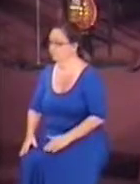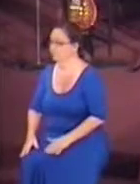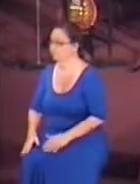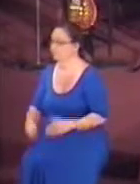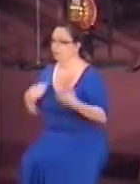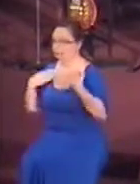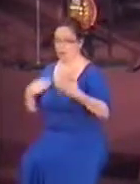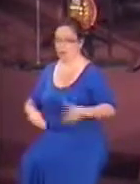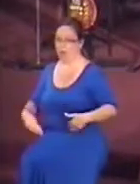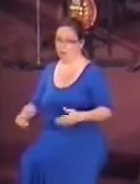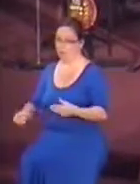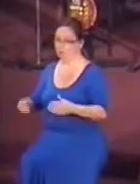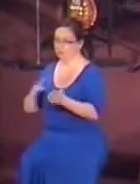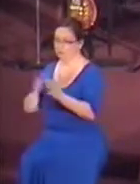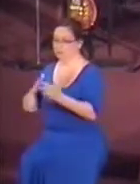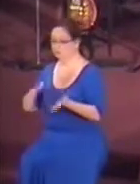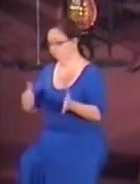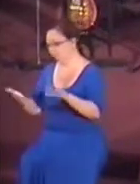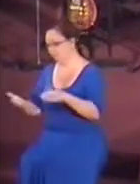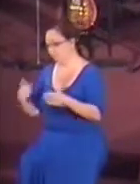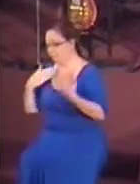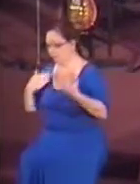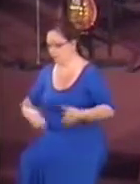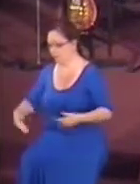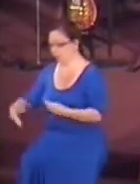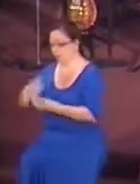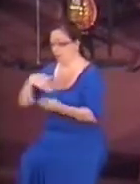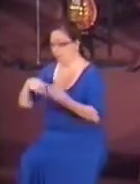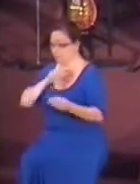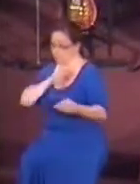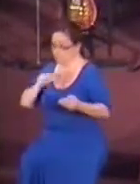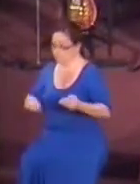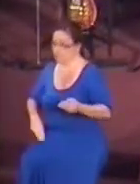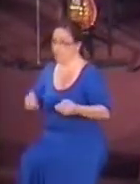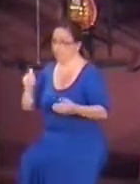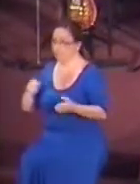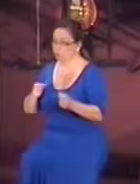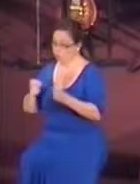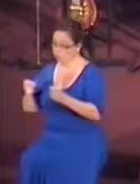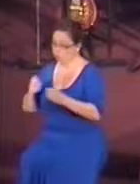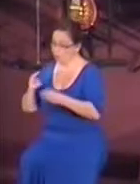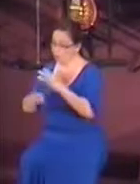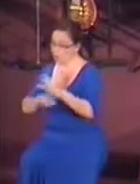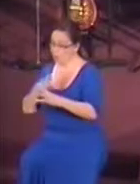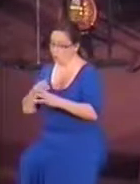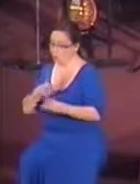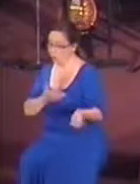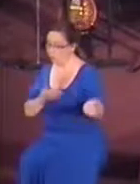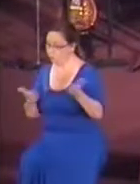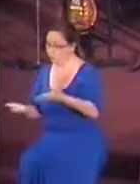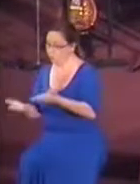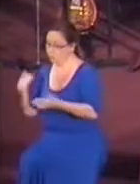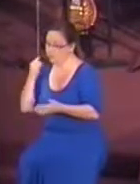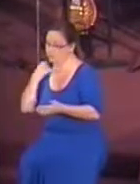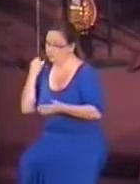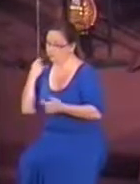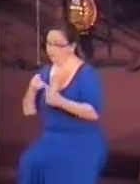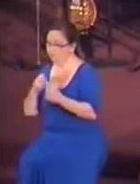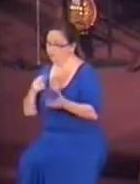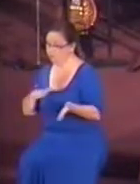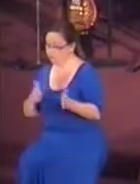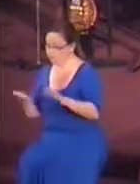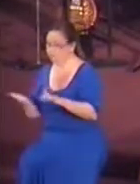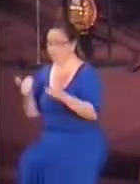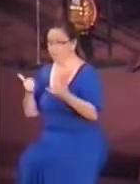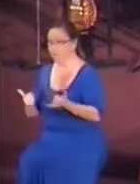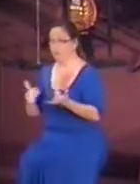the disciples knew it. He was gone. The Messiah, who was supposed to control the world, who was supposed to bring Israel back from death,